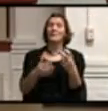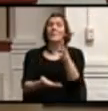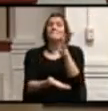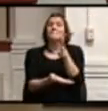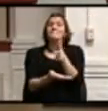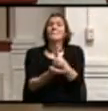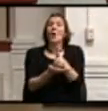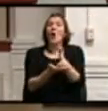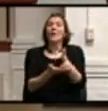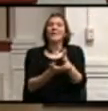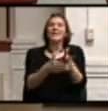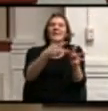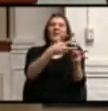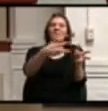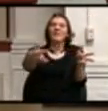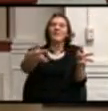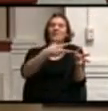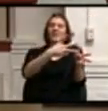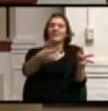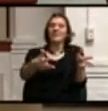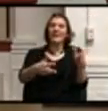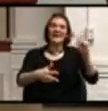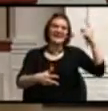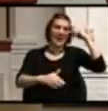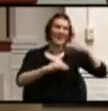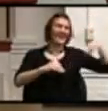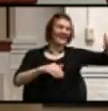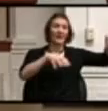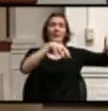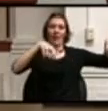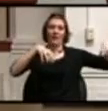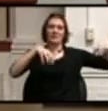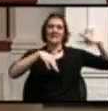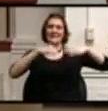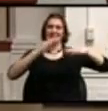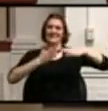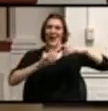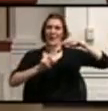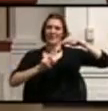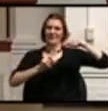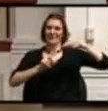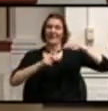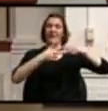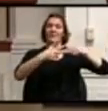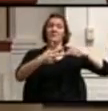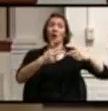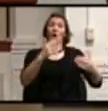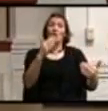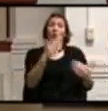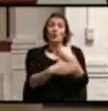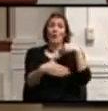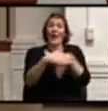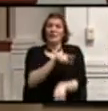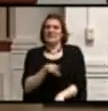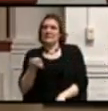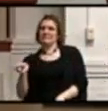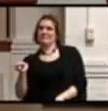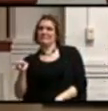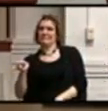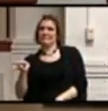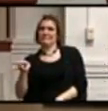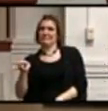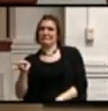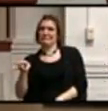along the north side, along the state office building. The new entrance is here, and as I mentioned, we're under all of this